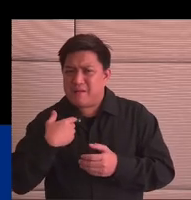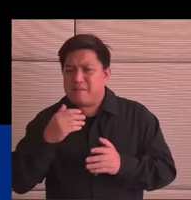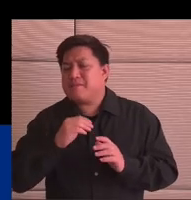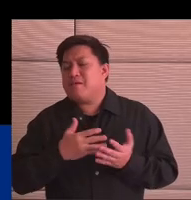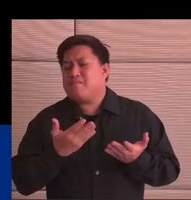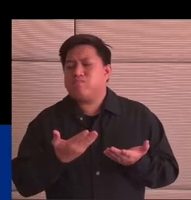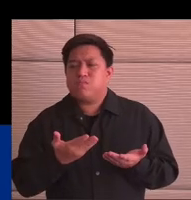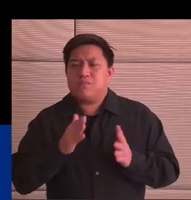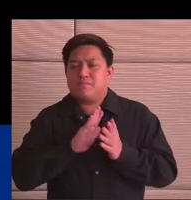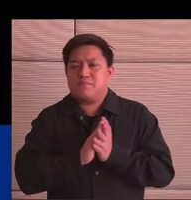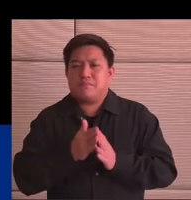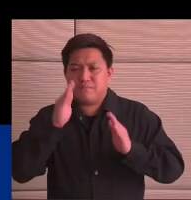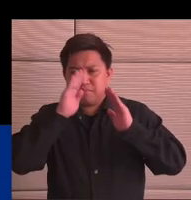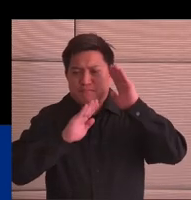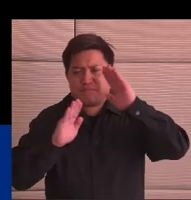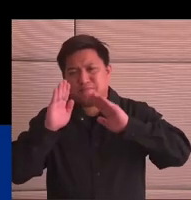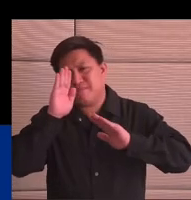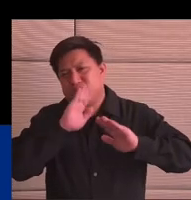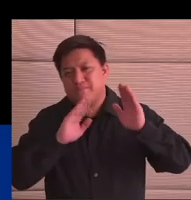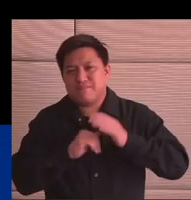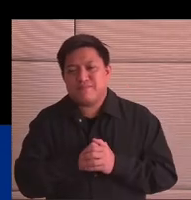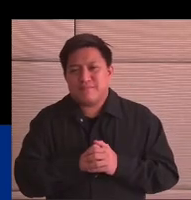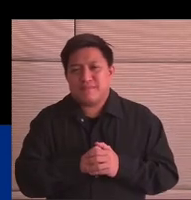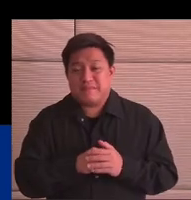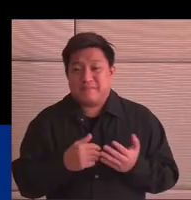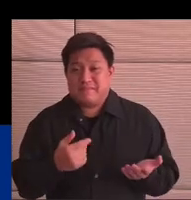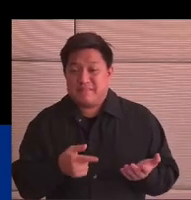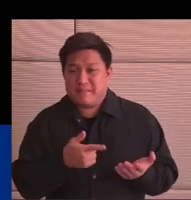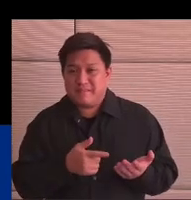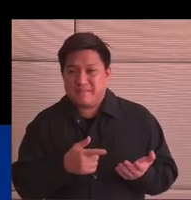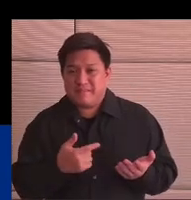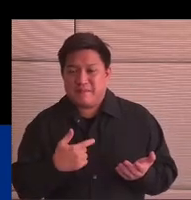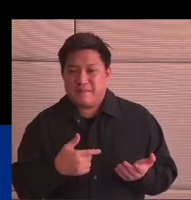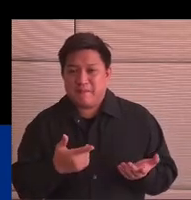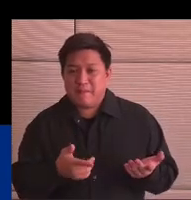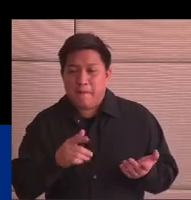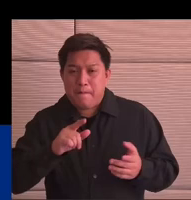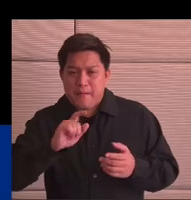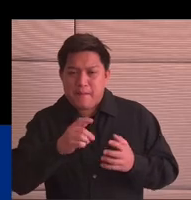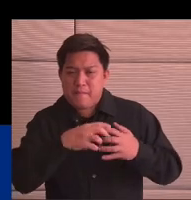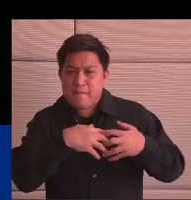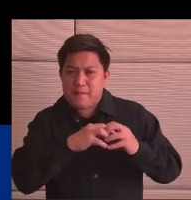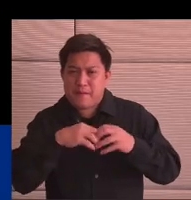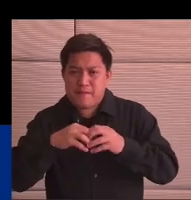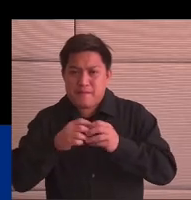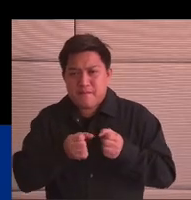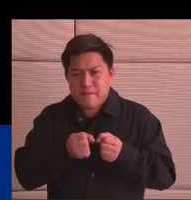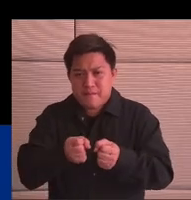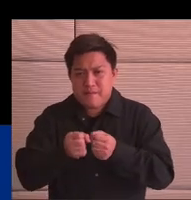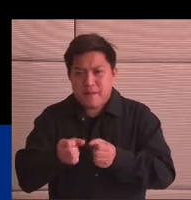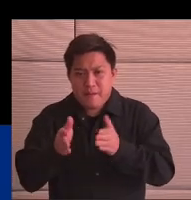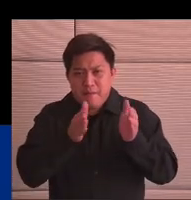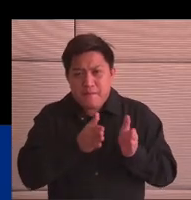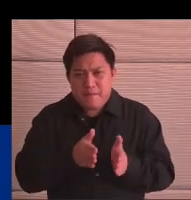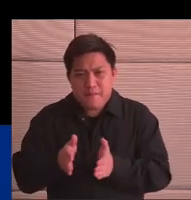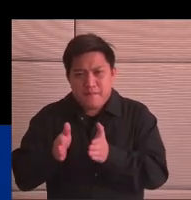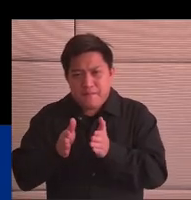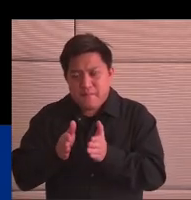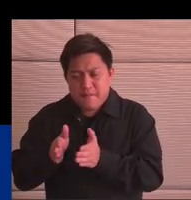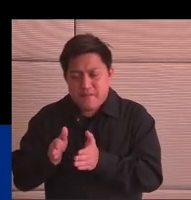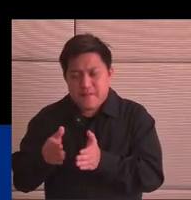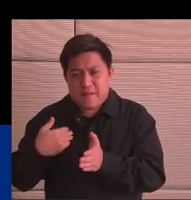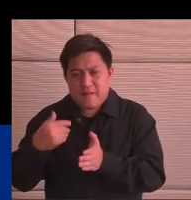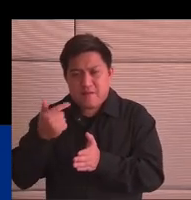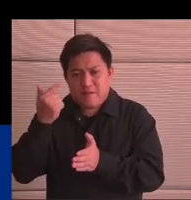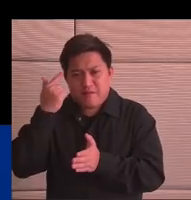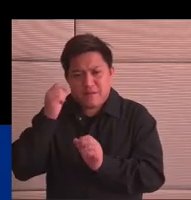problematic, many of them. So this has to be based on a firm infrastructure strategy and plan, and on which the